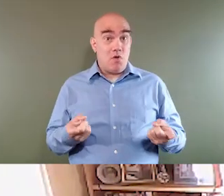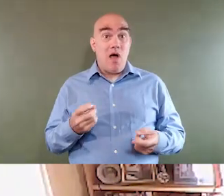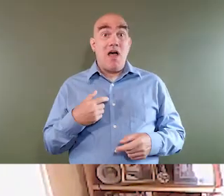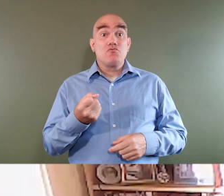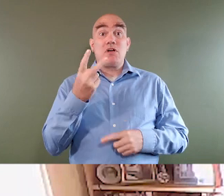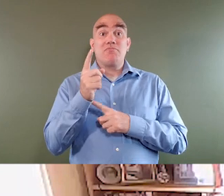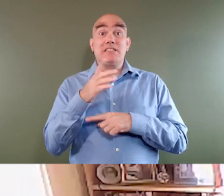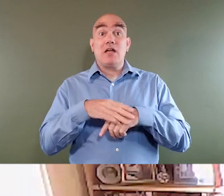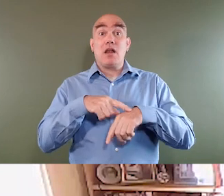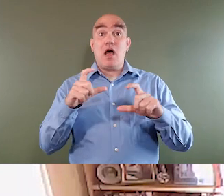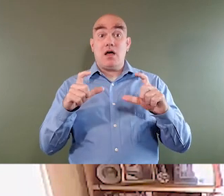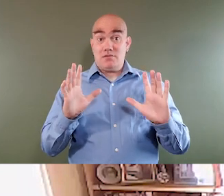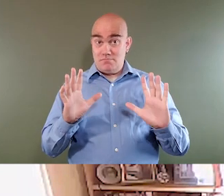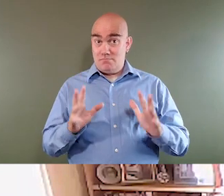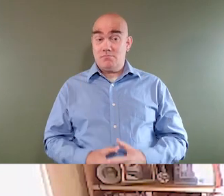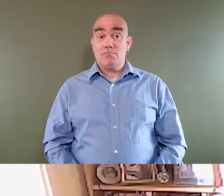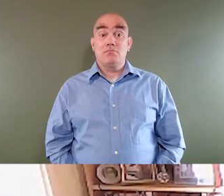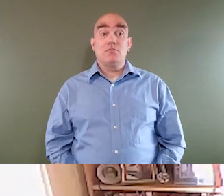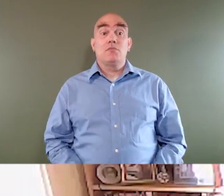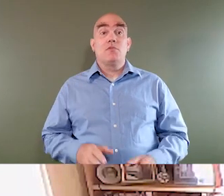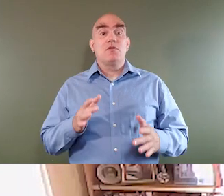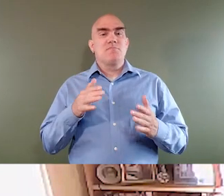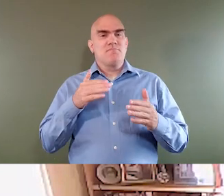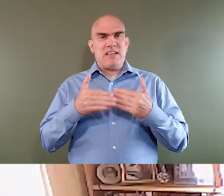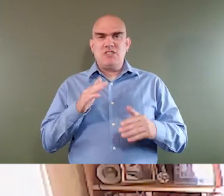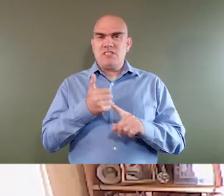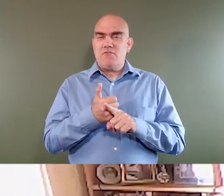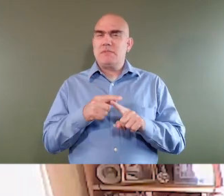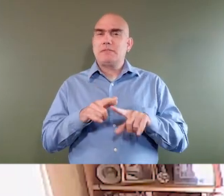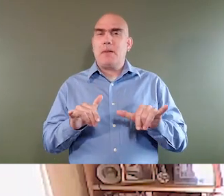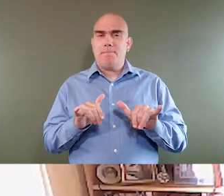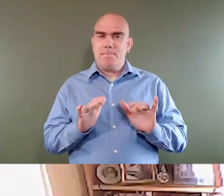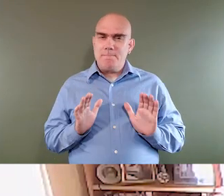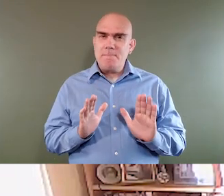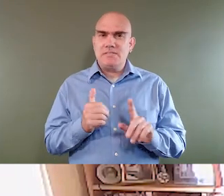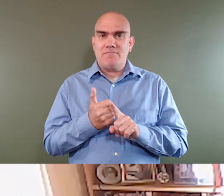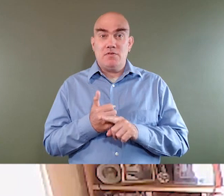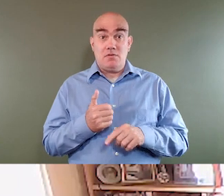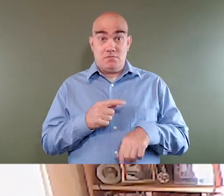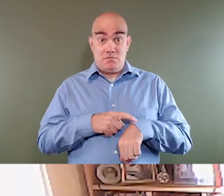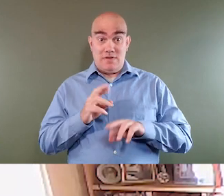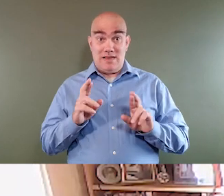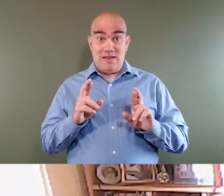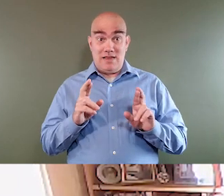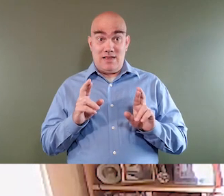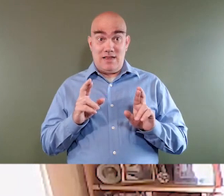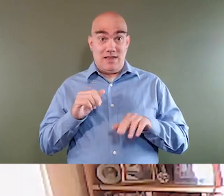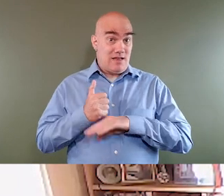12 minutes on the clock. Pace yourself, but push yourself. On your marks, get set, and go.